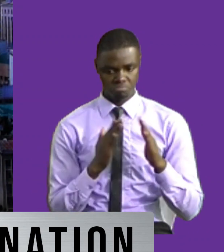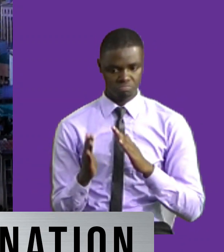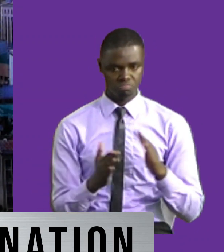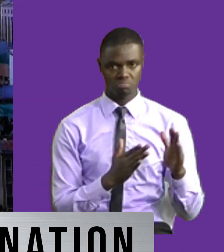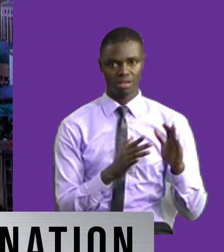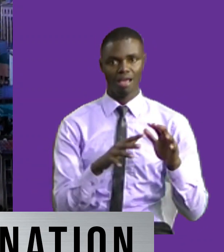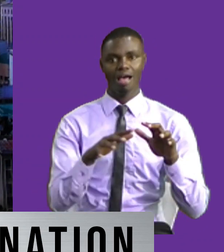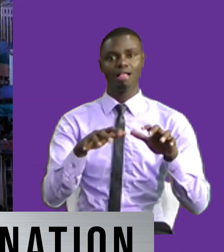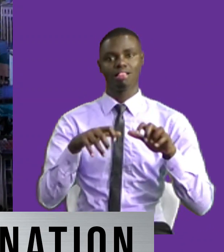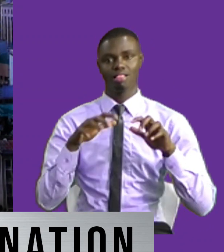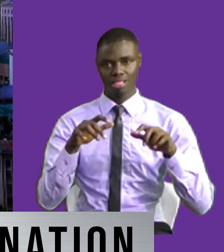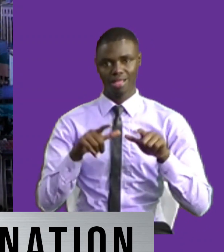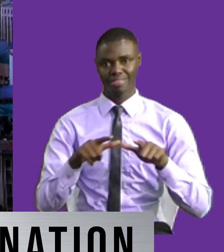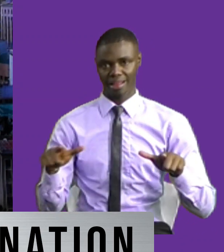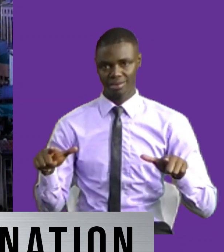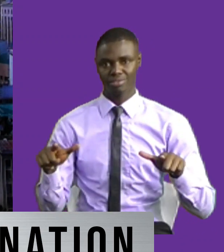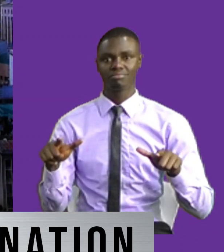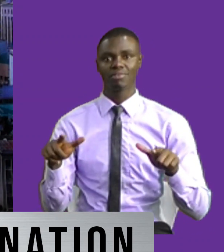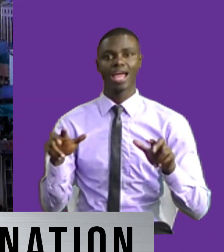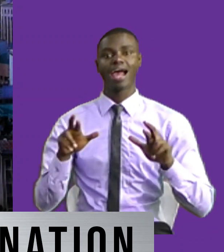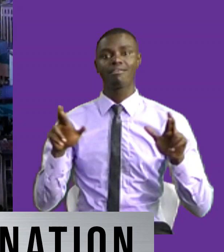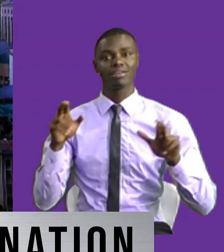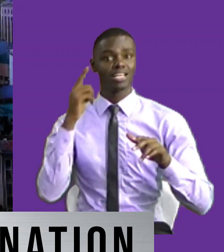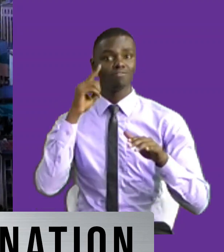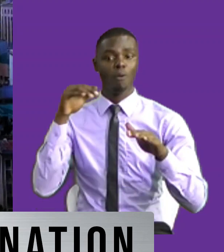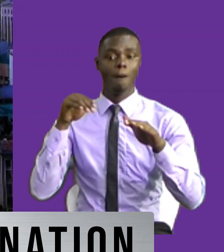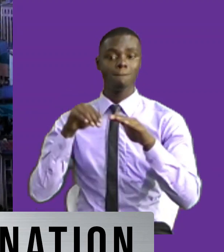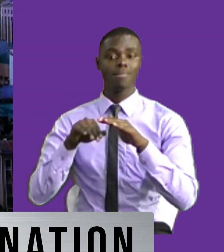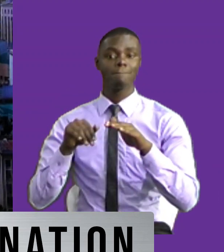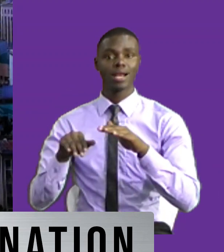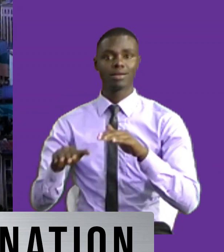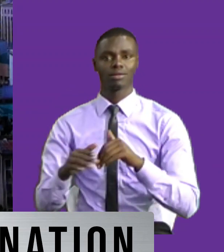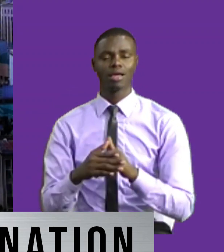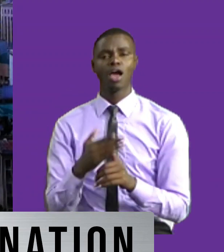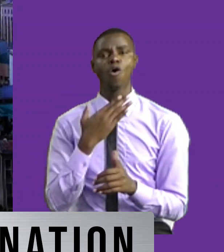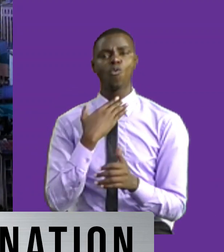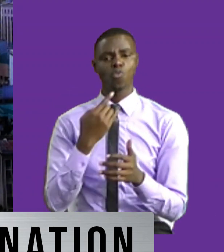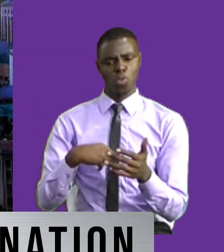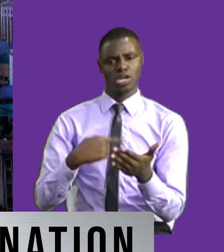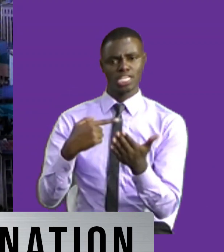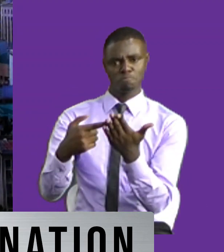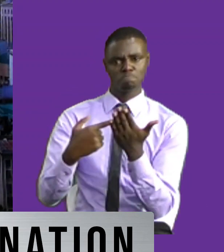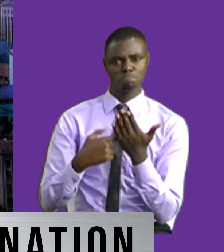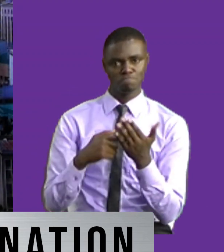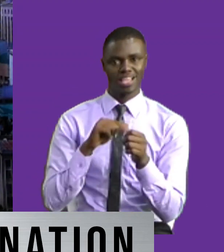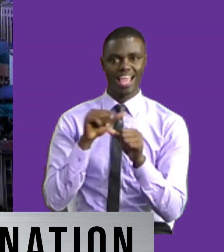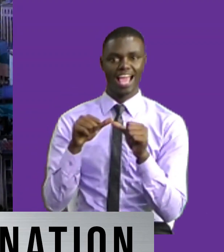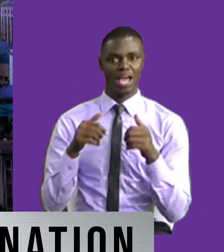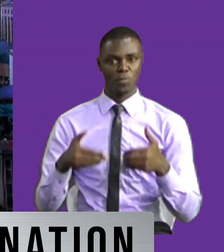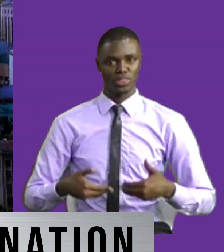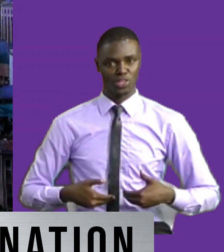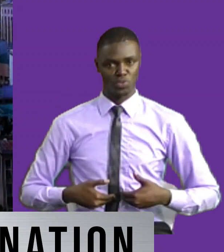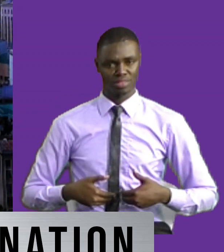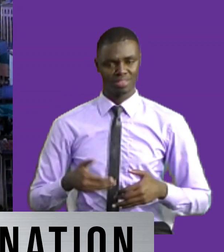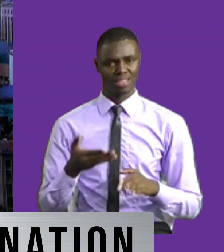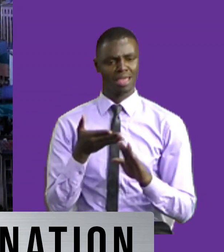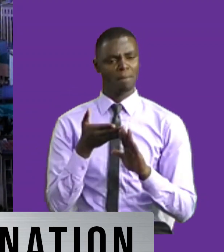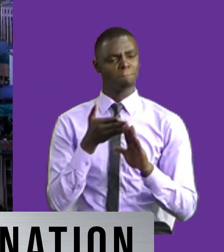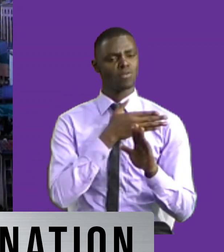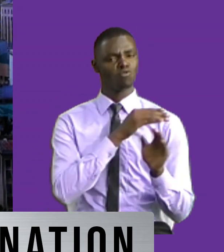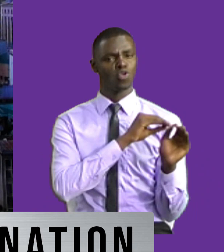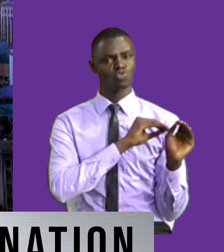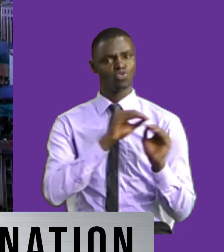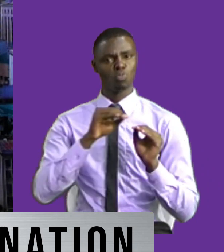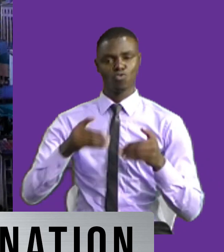land in readiness for planting. Yeah, I want us to talk about the youth. Yes. Before you move